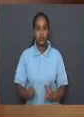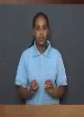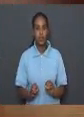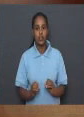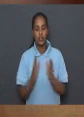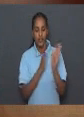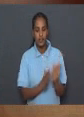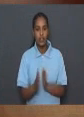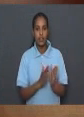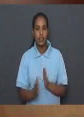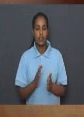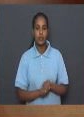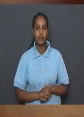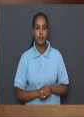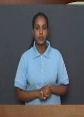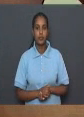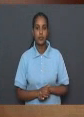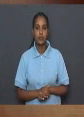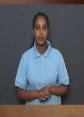Students, let's get ready.